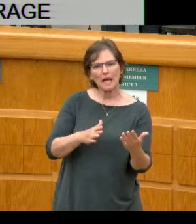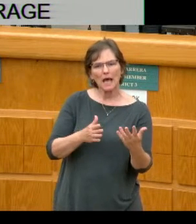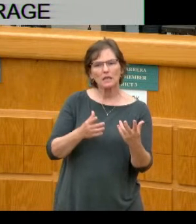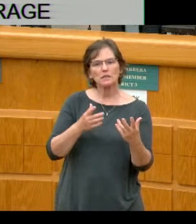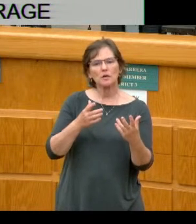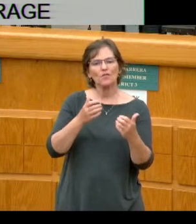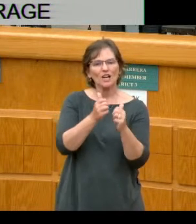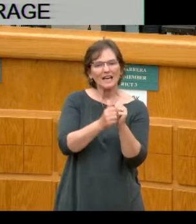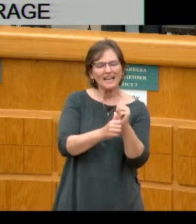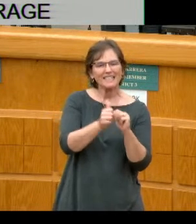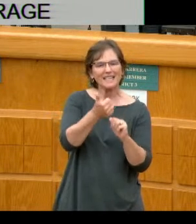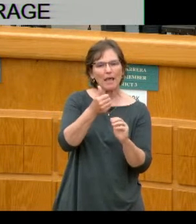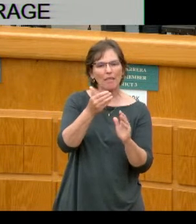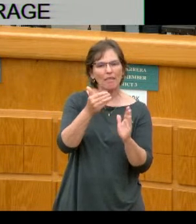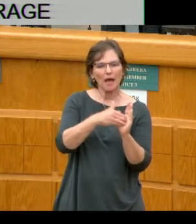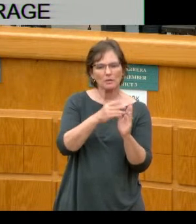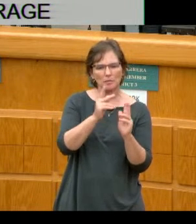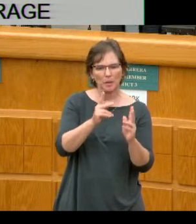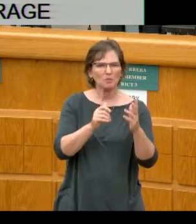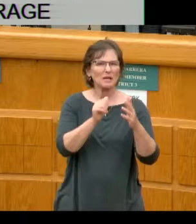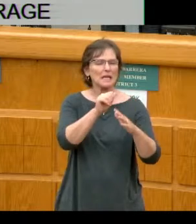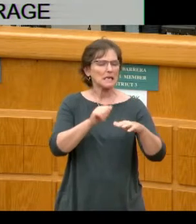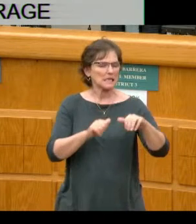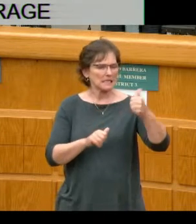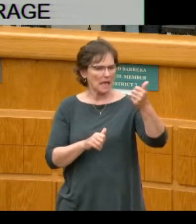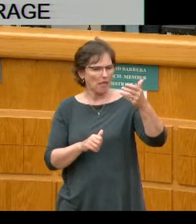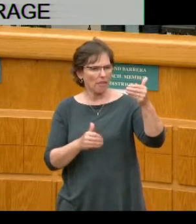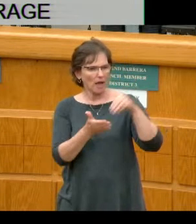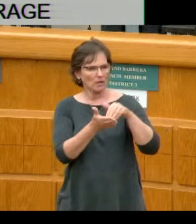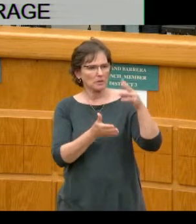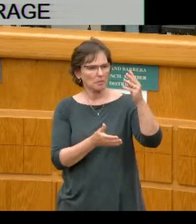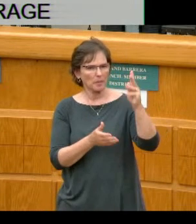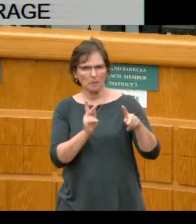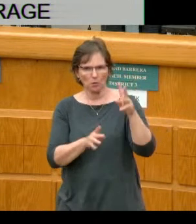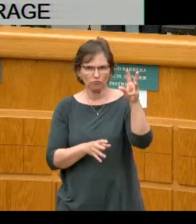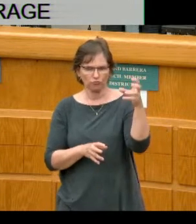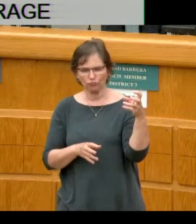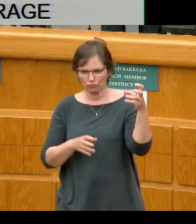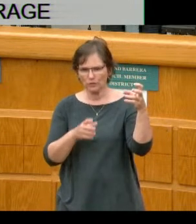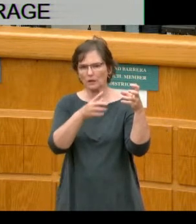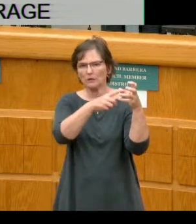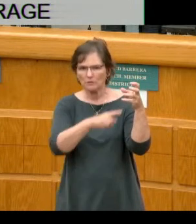that summer outbreak, which was like a Category 5 hurricane.